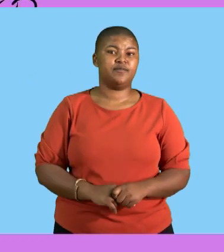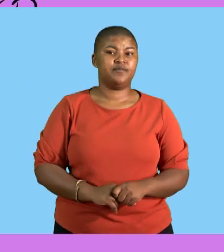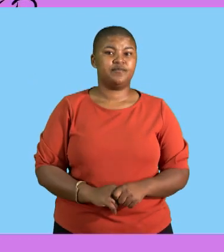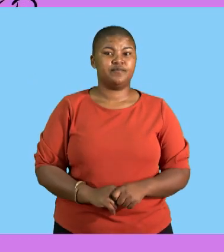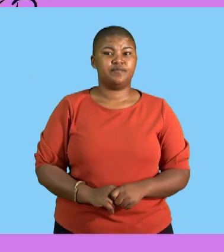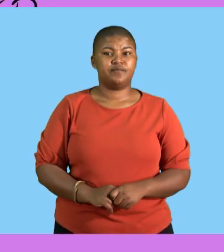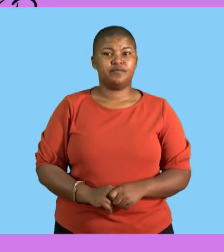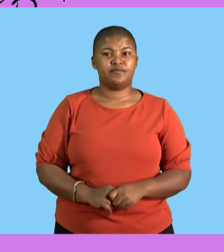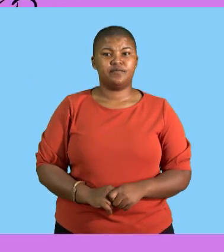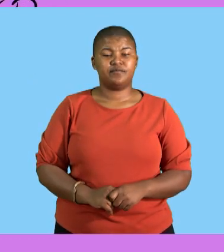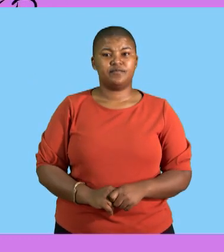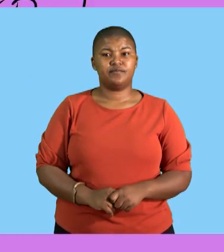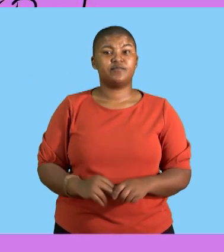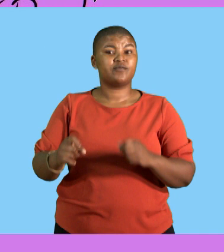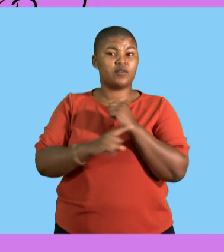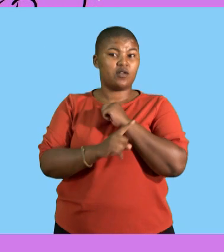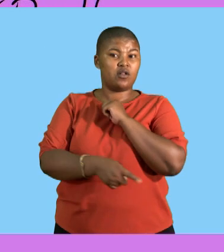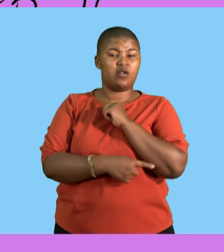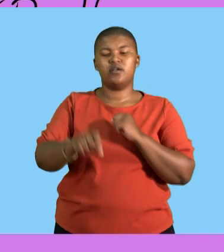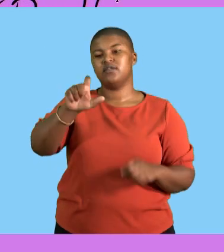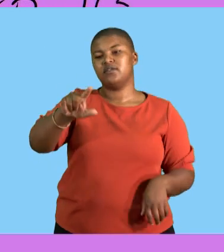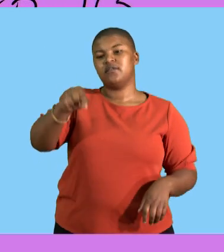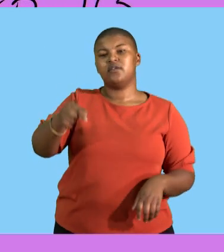7,250, and the last salary is